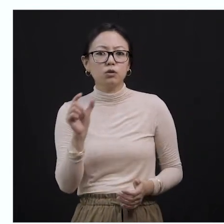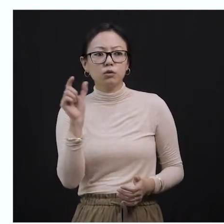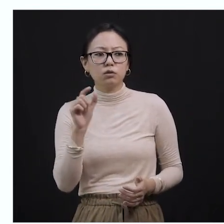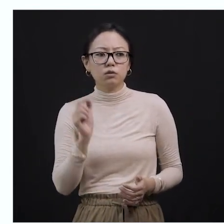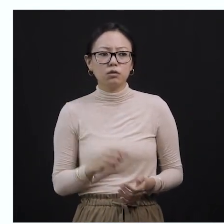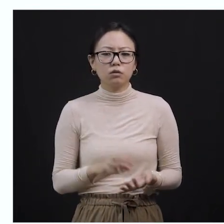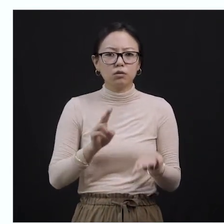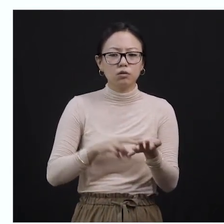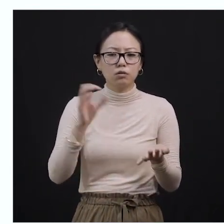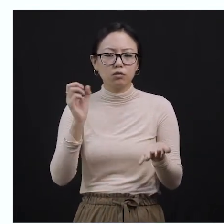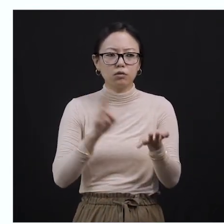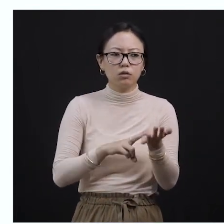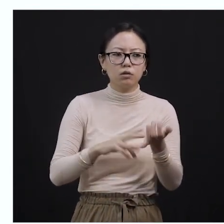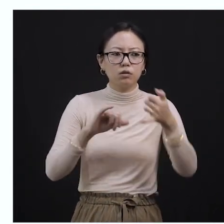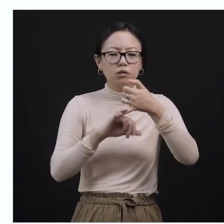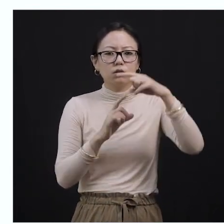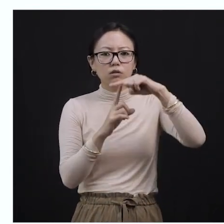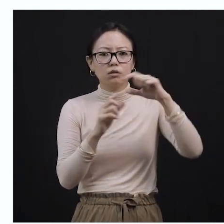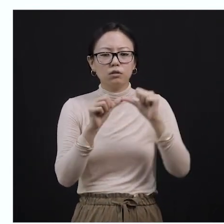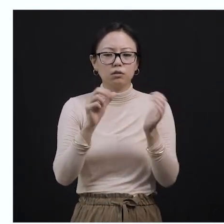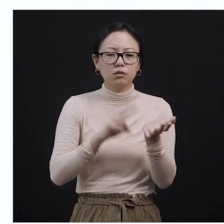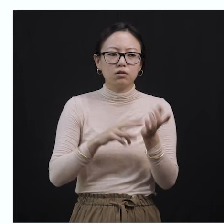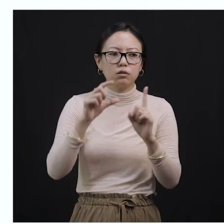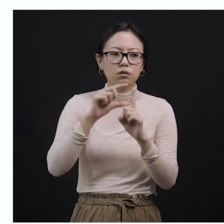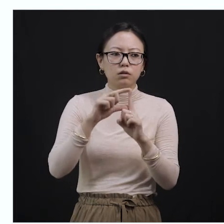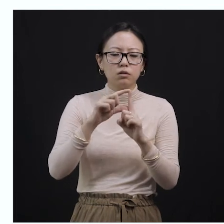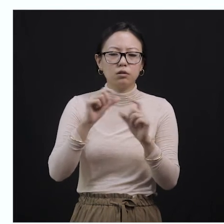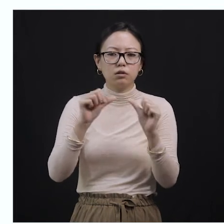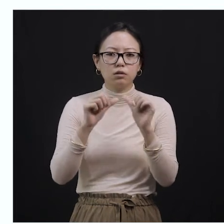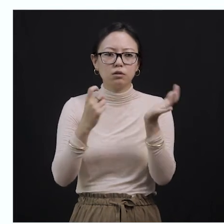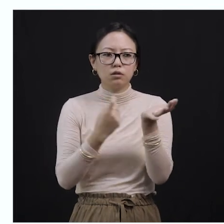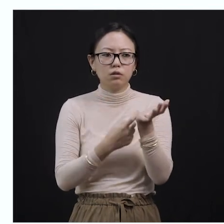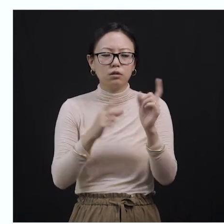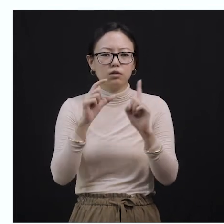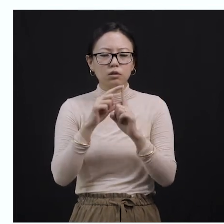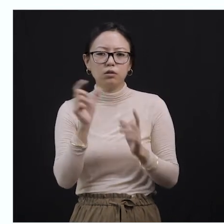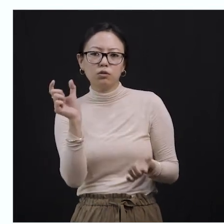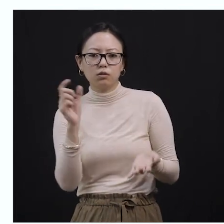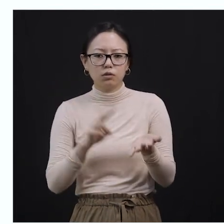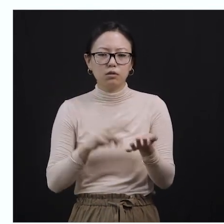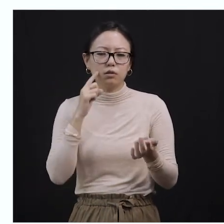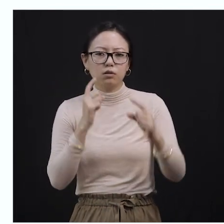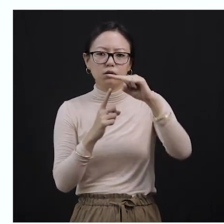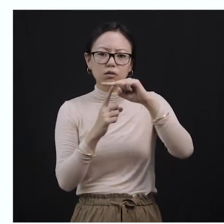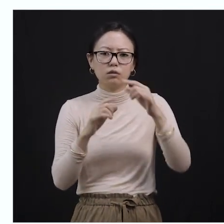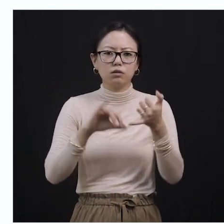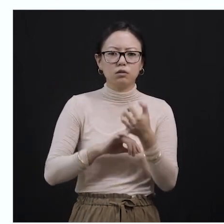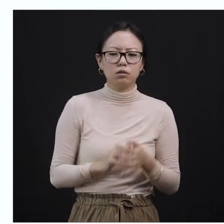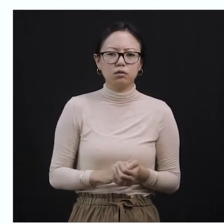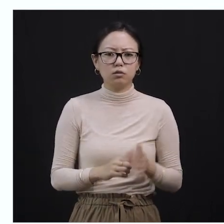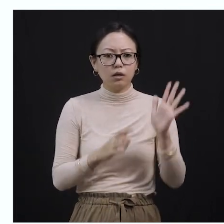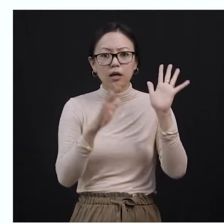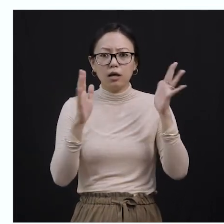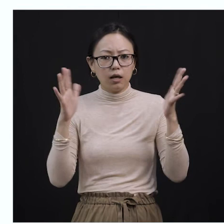non-standard units means it can be your finger, it can be your palm, it can be your feet. You can use any of these